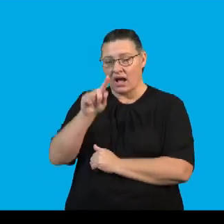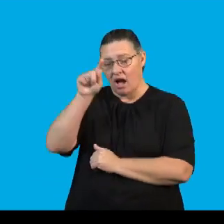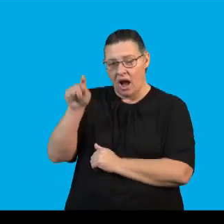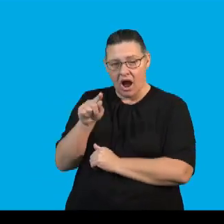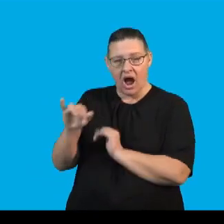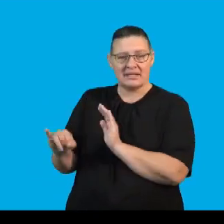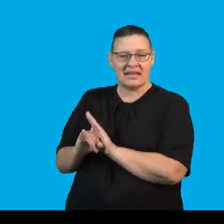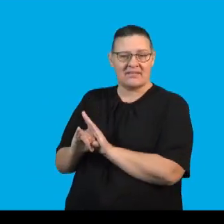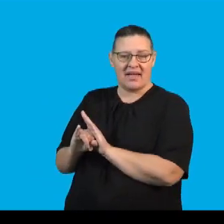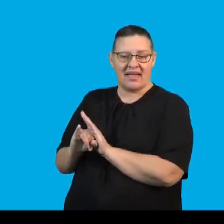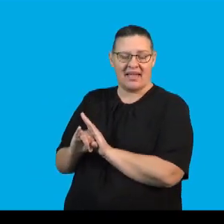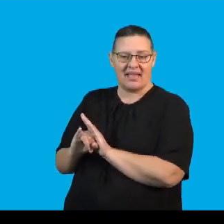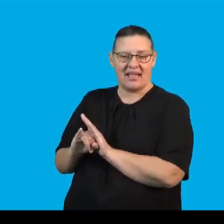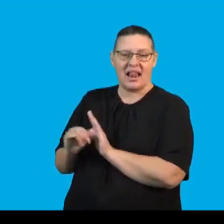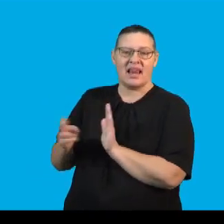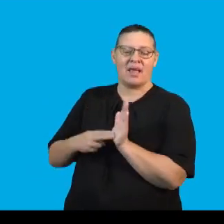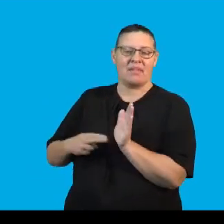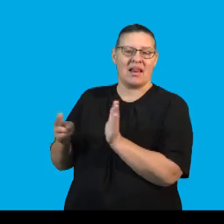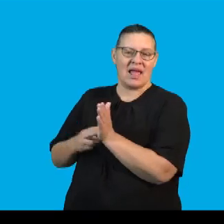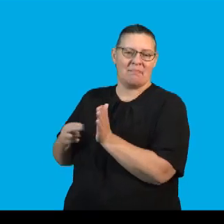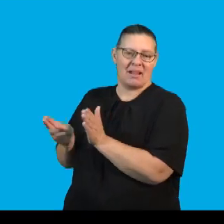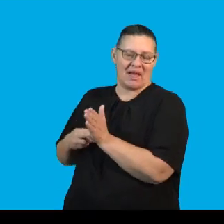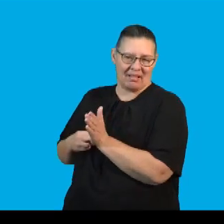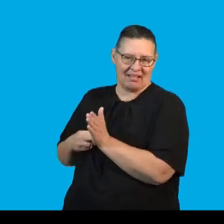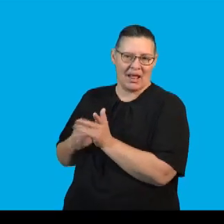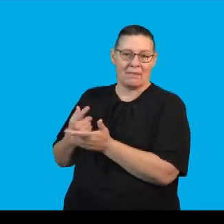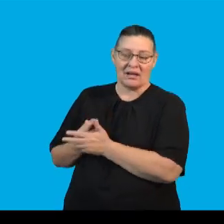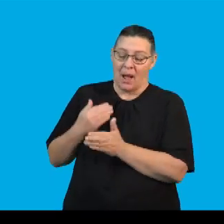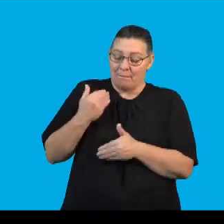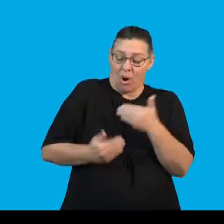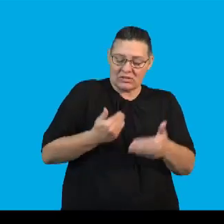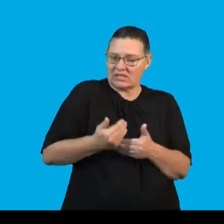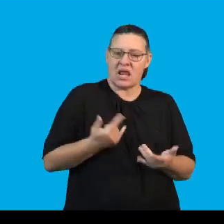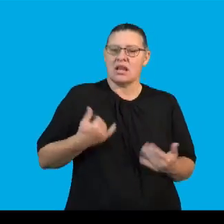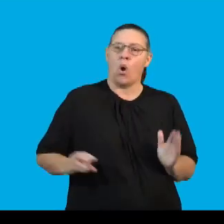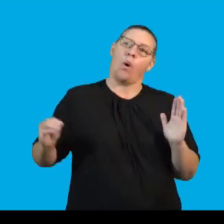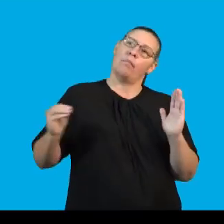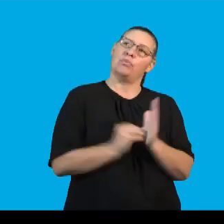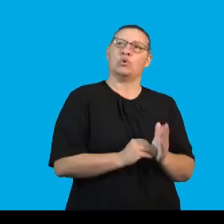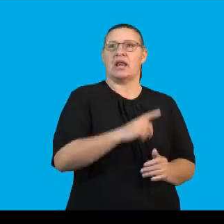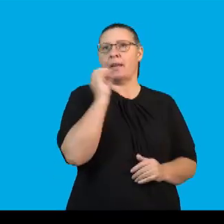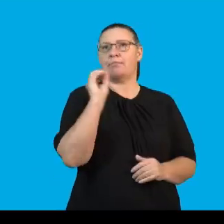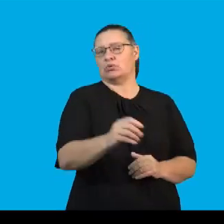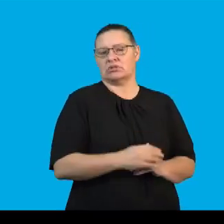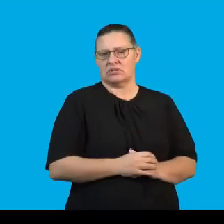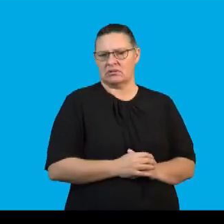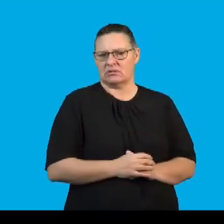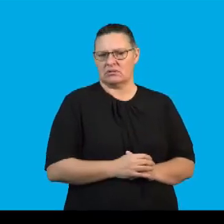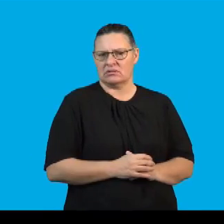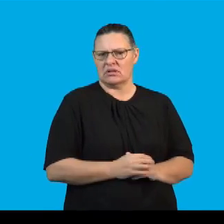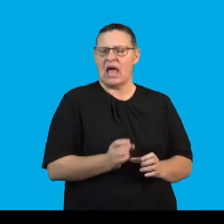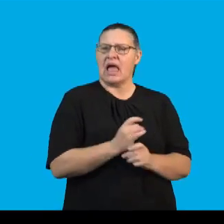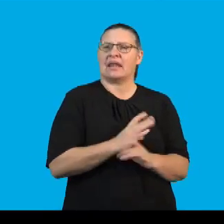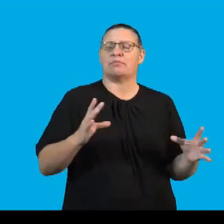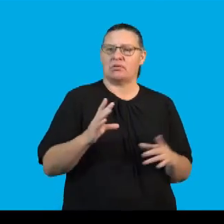you are identifying labels, it's just labels, but process, you cannot now come and tell us this is a